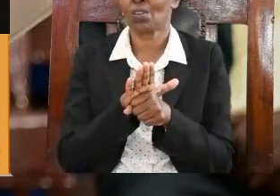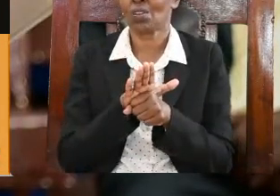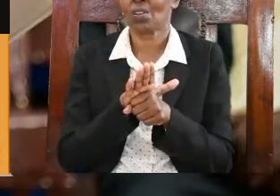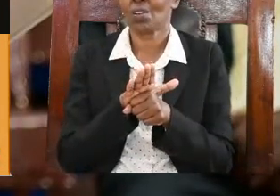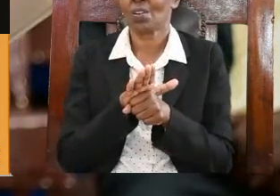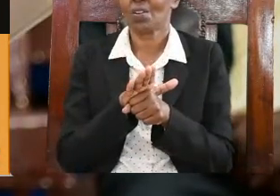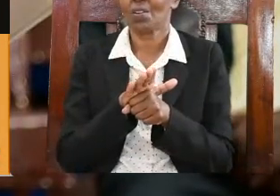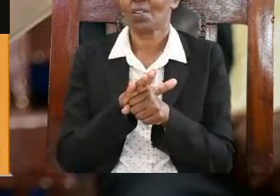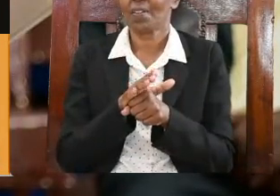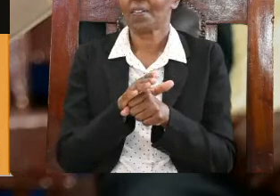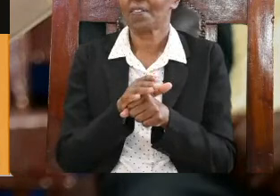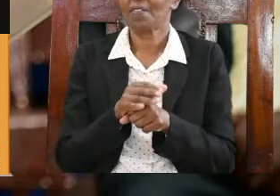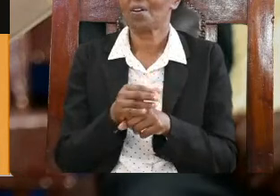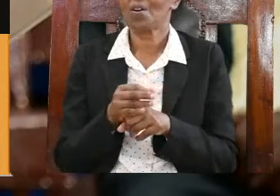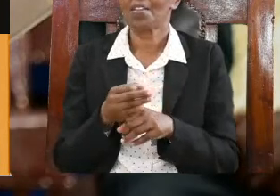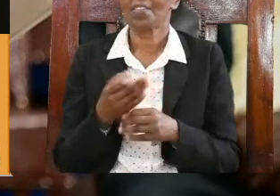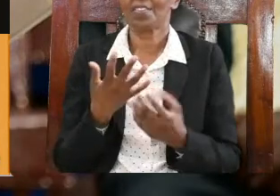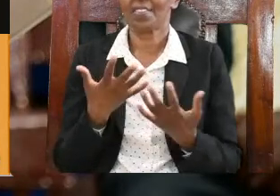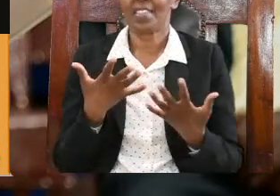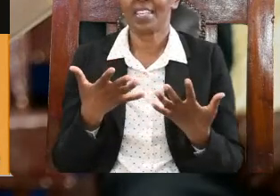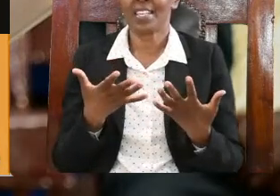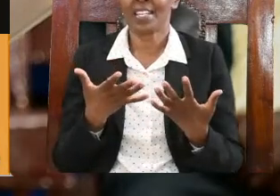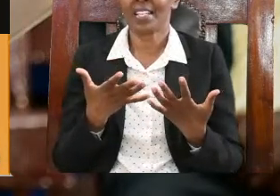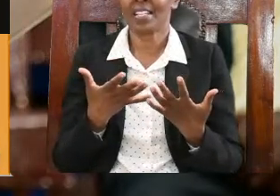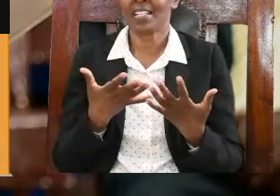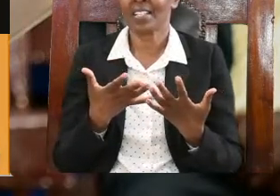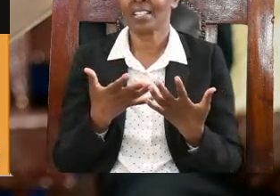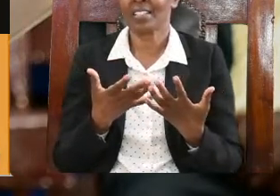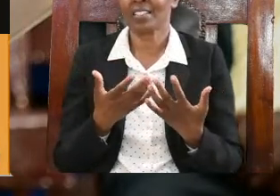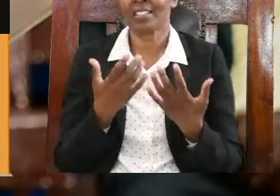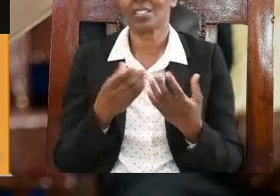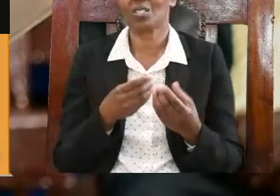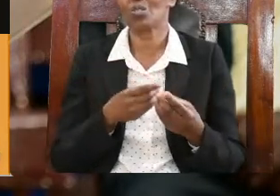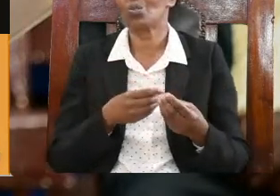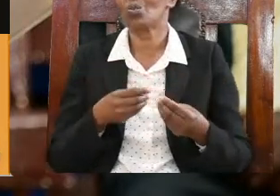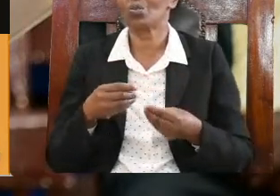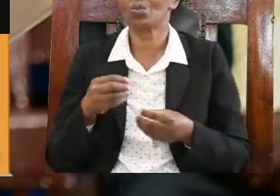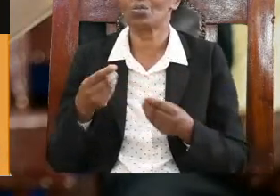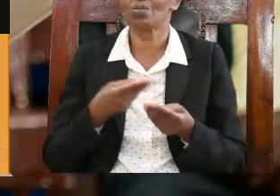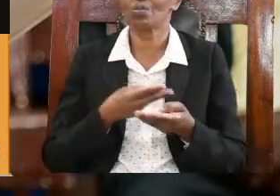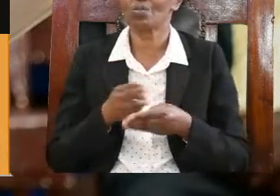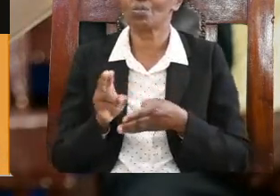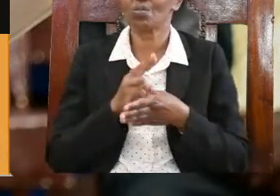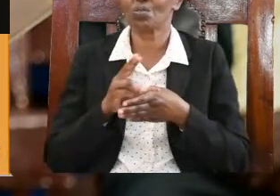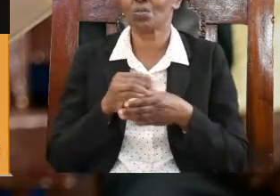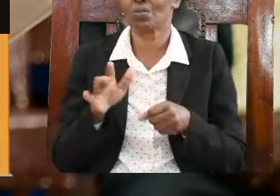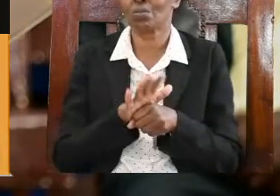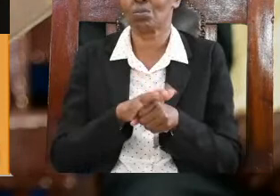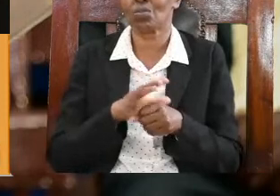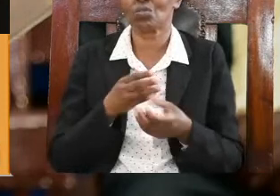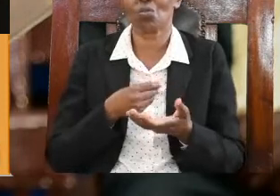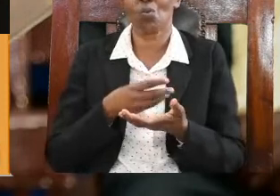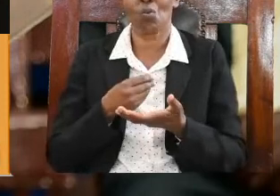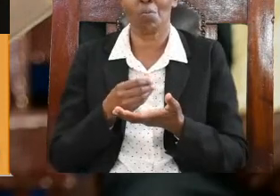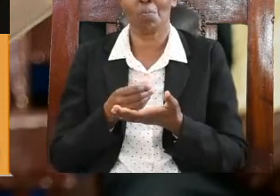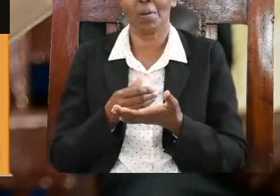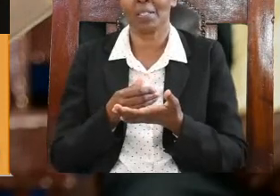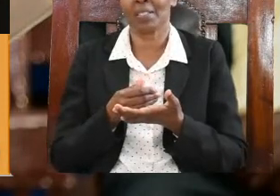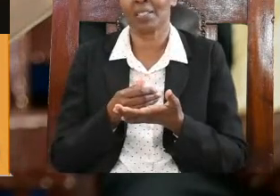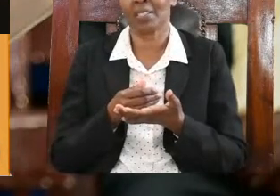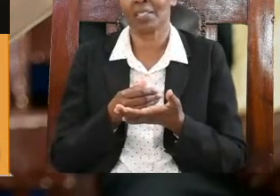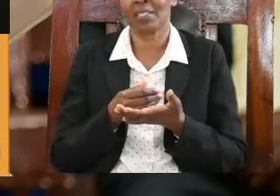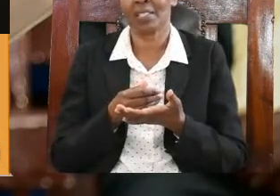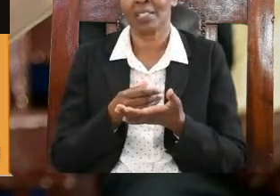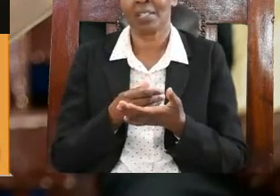conventions that we see. Some of the things that watu wanaekelea pesa sana, I mean, you spend your money because you've had Apostle Flani and Flani somewhere,